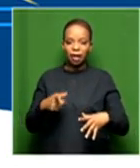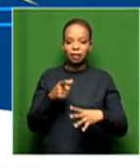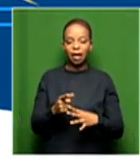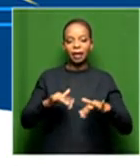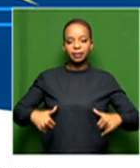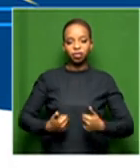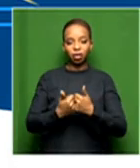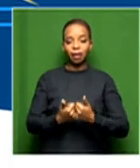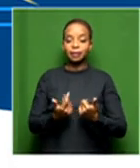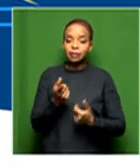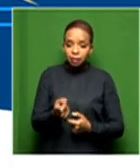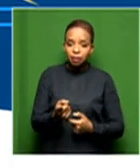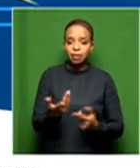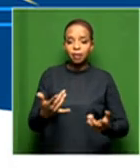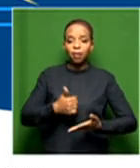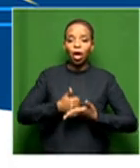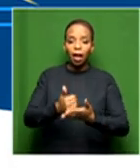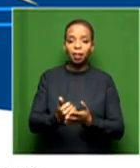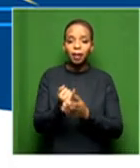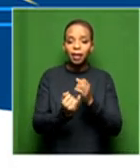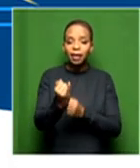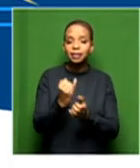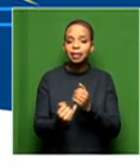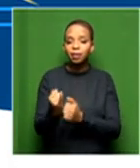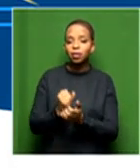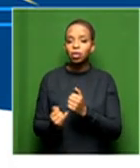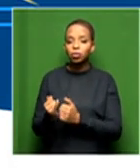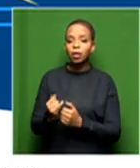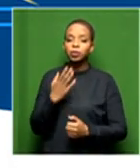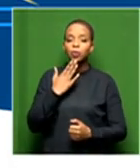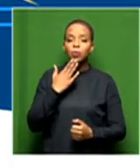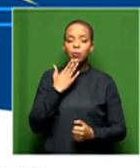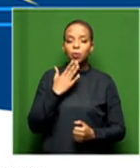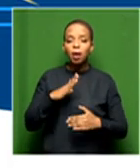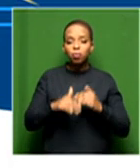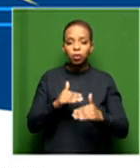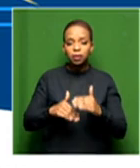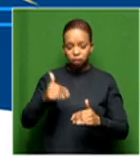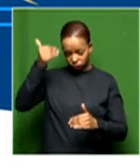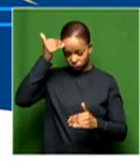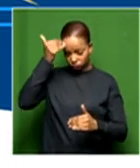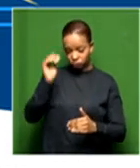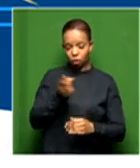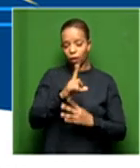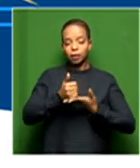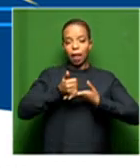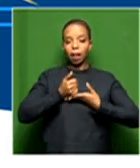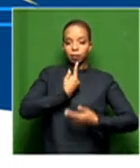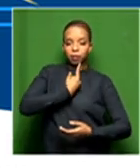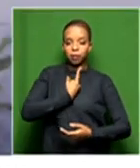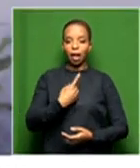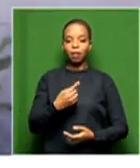to help individuals to go day by day the process towards helping themselves to restore emotional